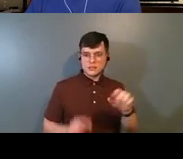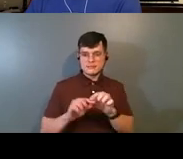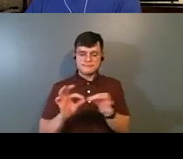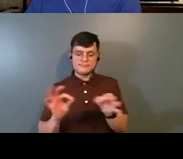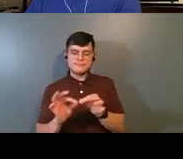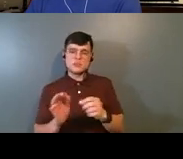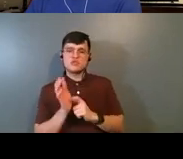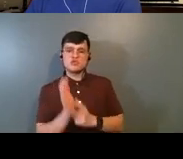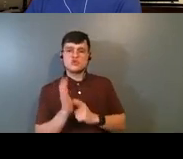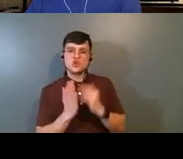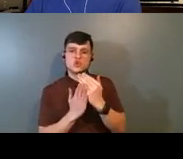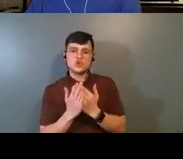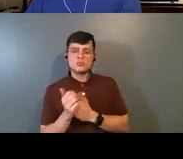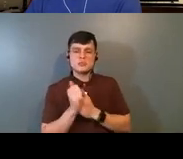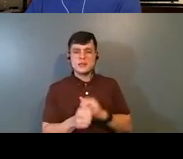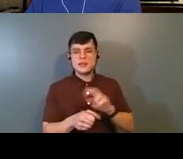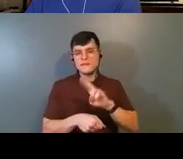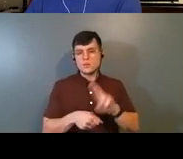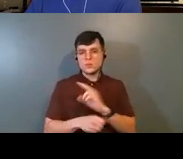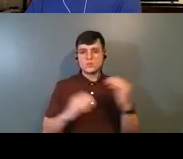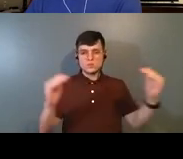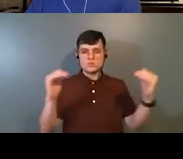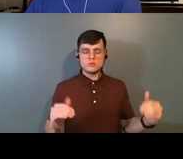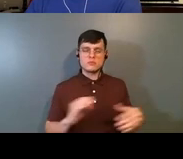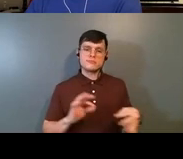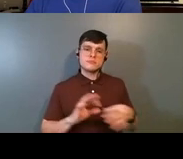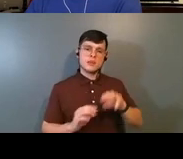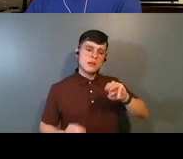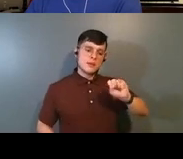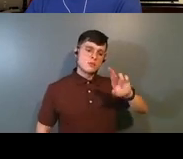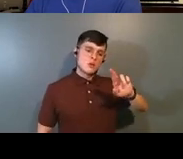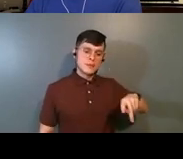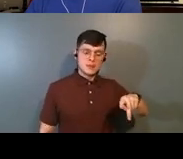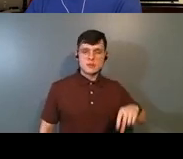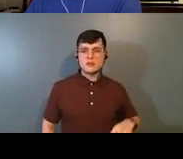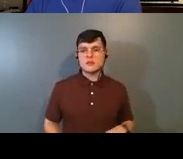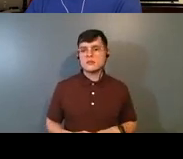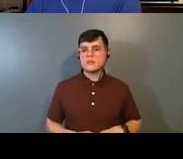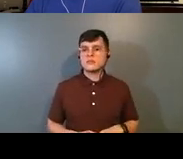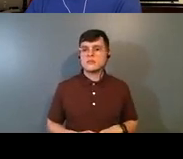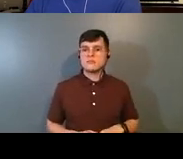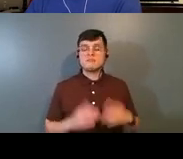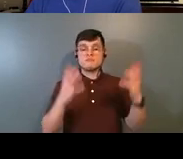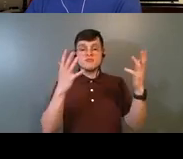make heading level 3 driven wheels heading level 3 base MSRP, MSRP. Okay.